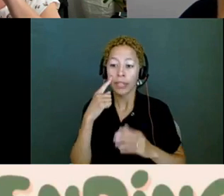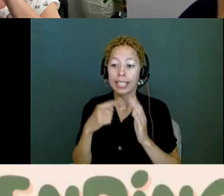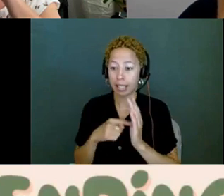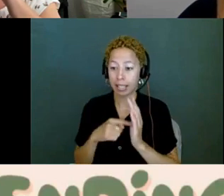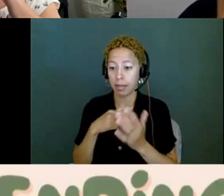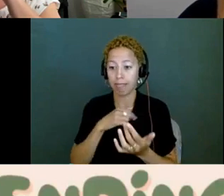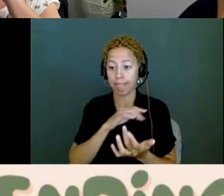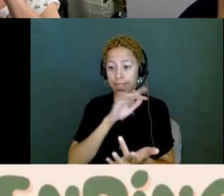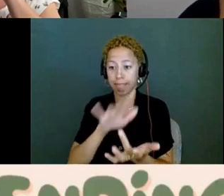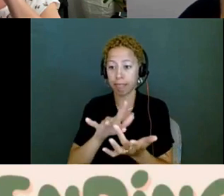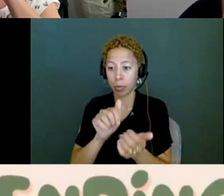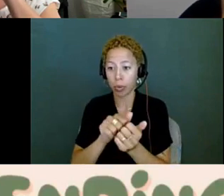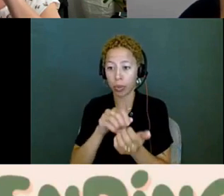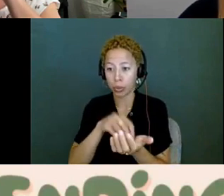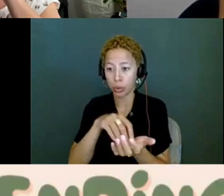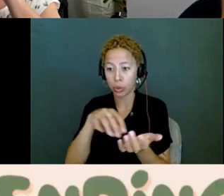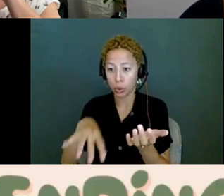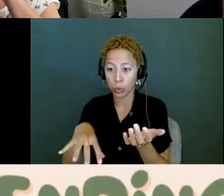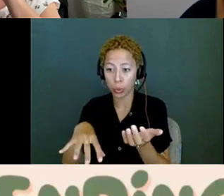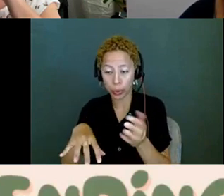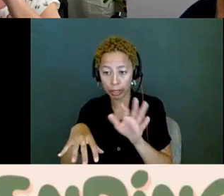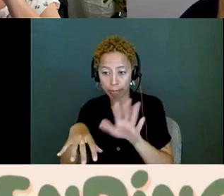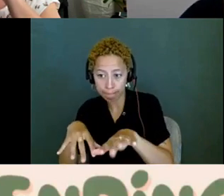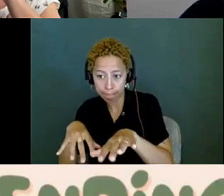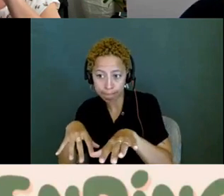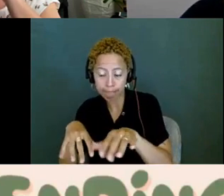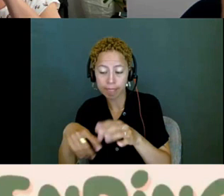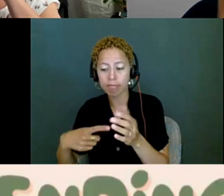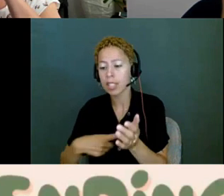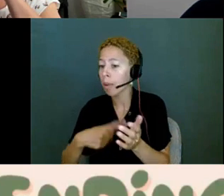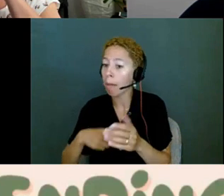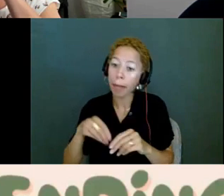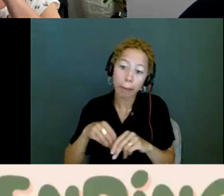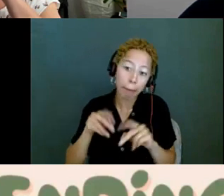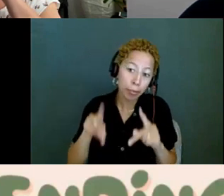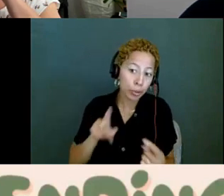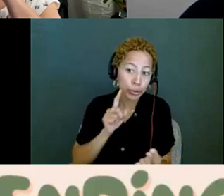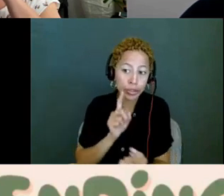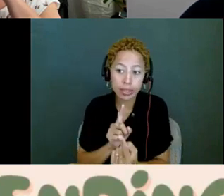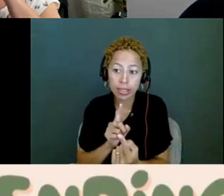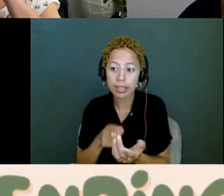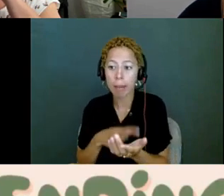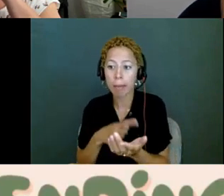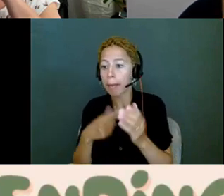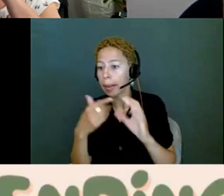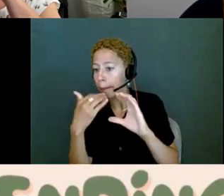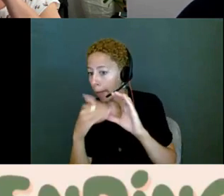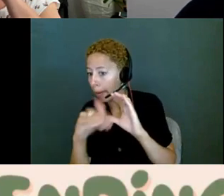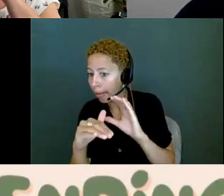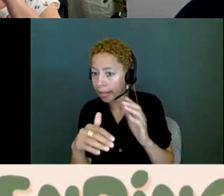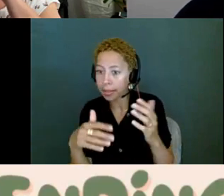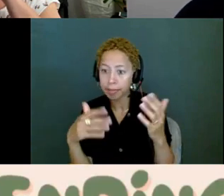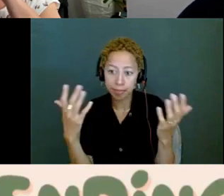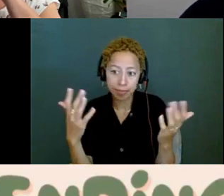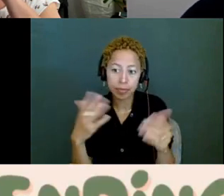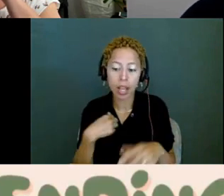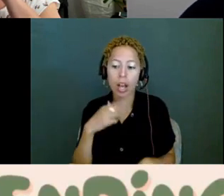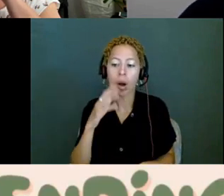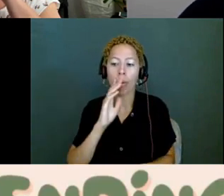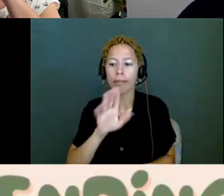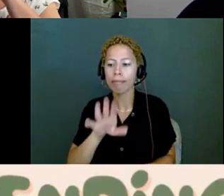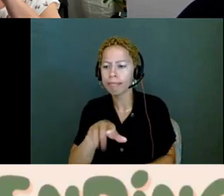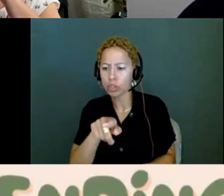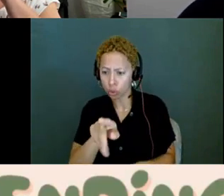student, sometimes it's like in person and sometimes it's through email, and I'll say, hey, do you